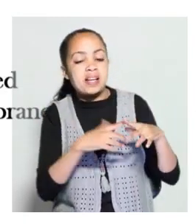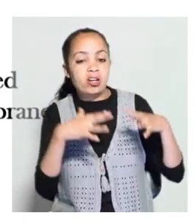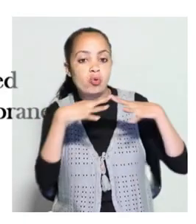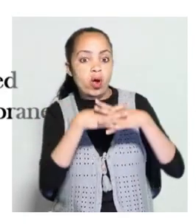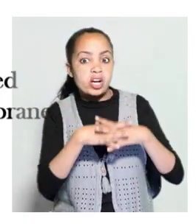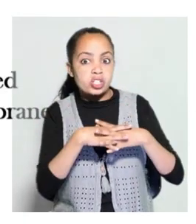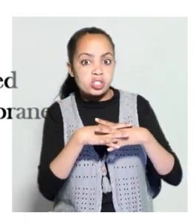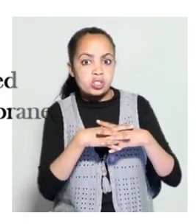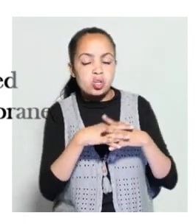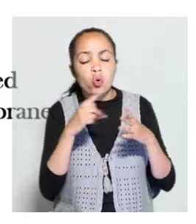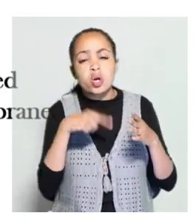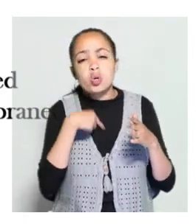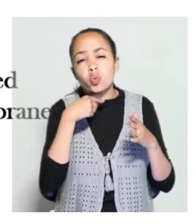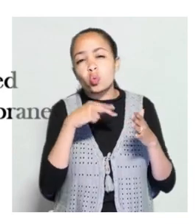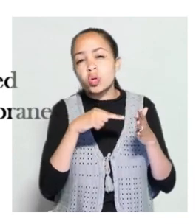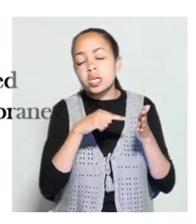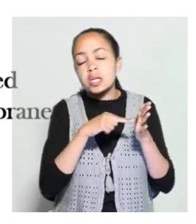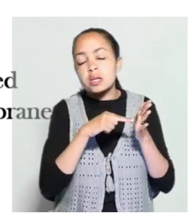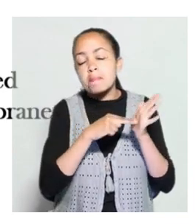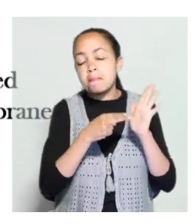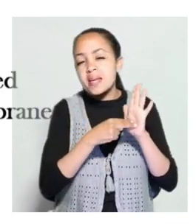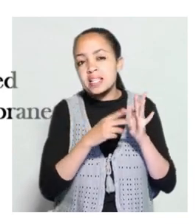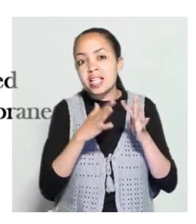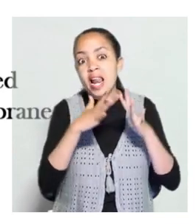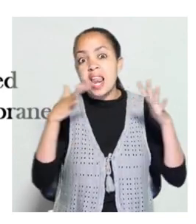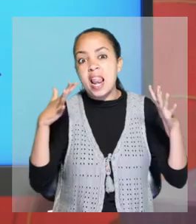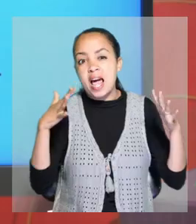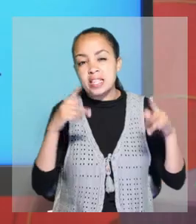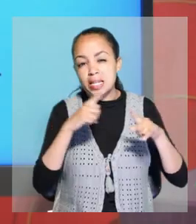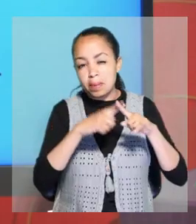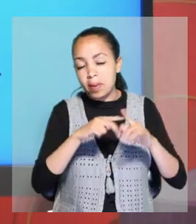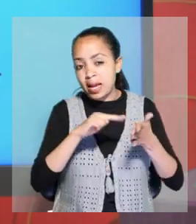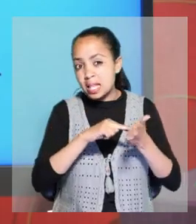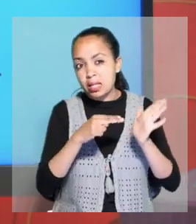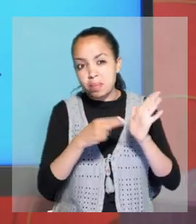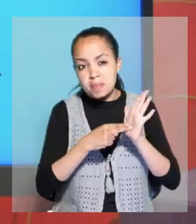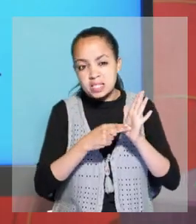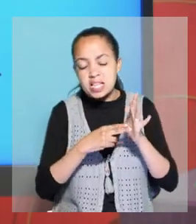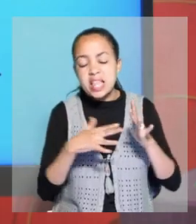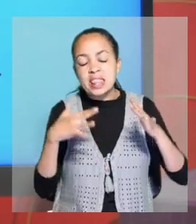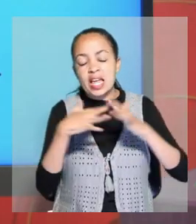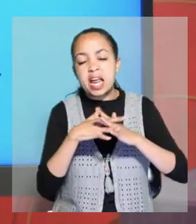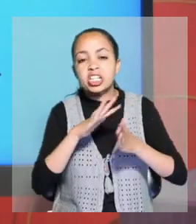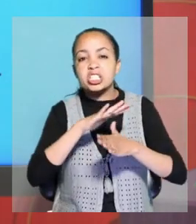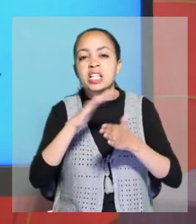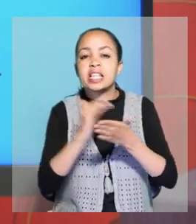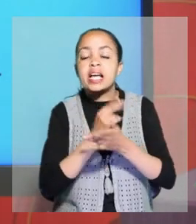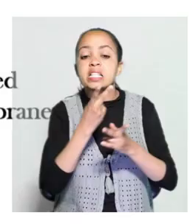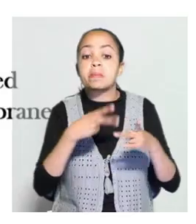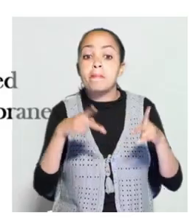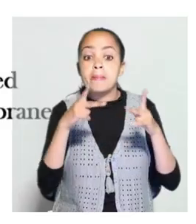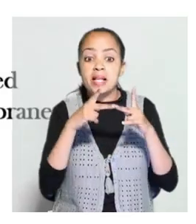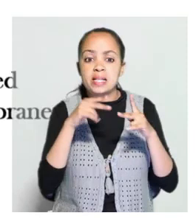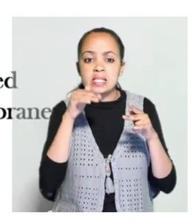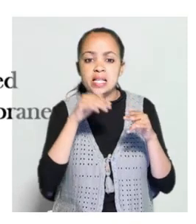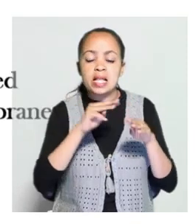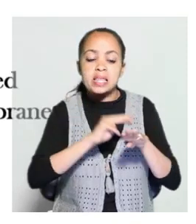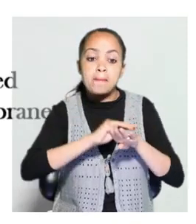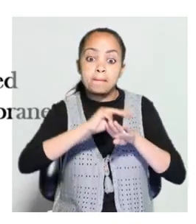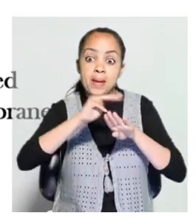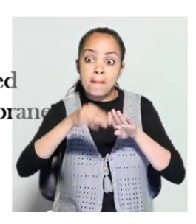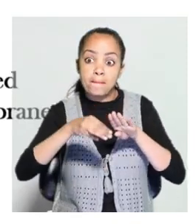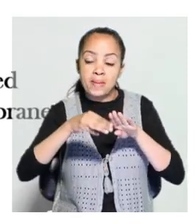reaction. When you say light dependent reaction, it is a reaction that takes place in this